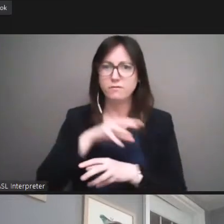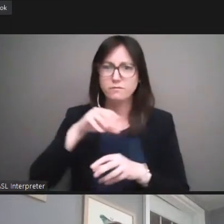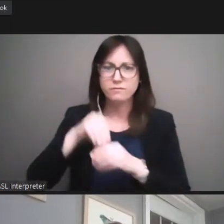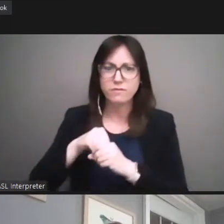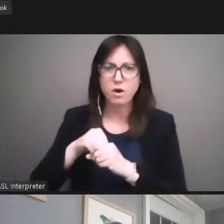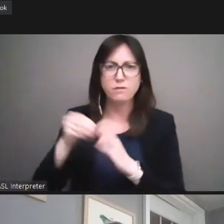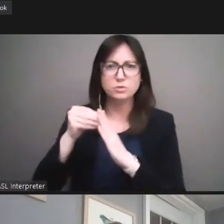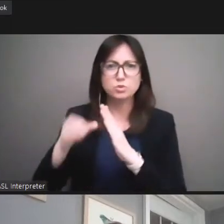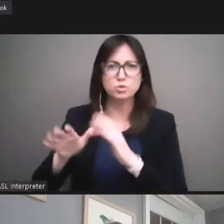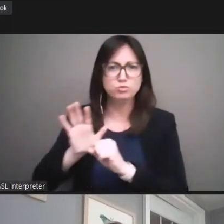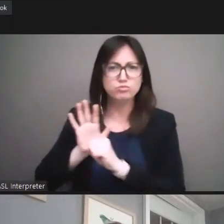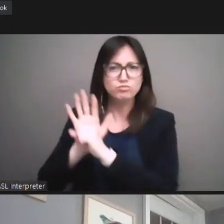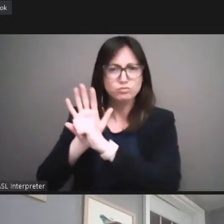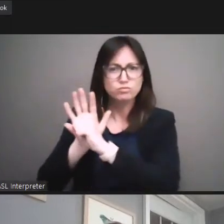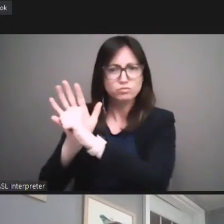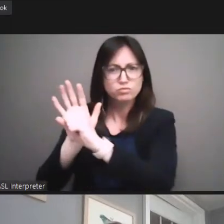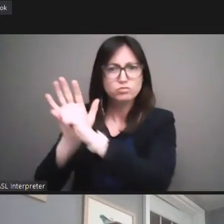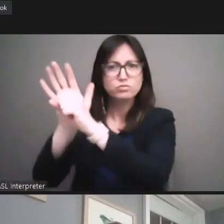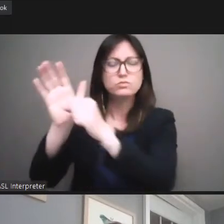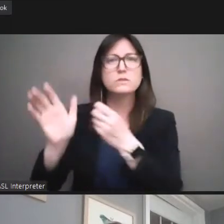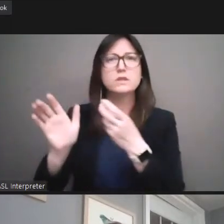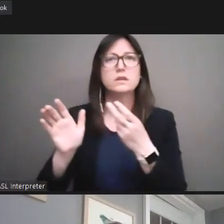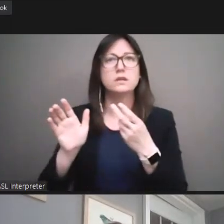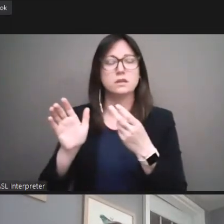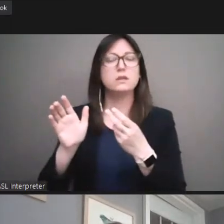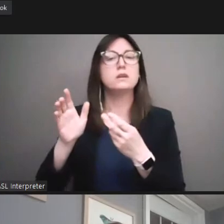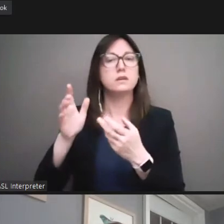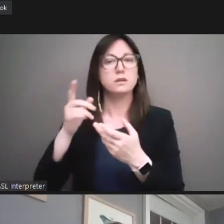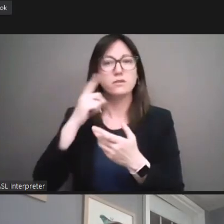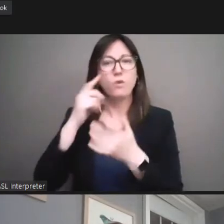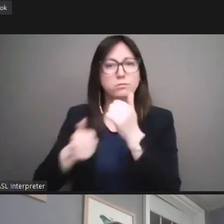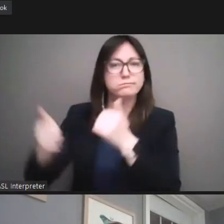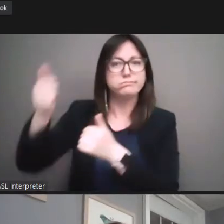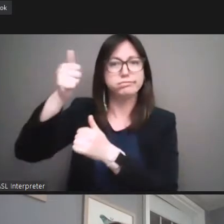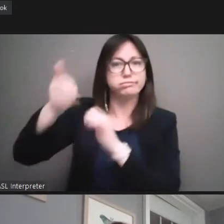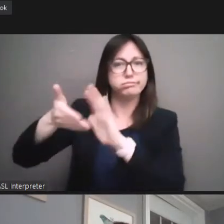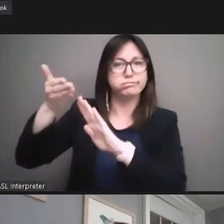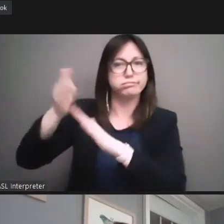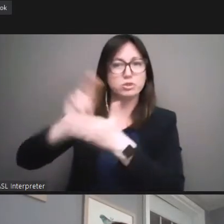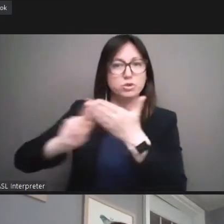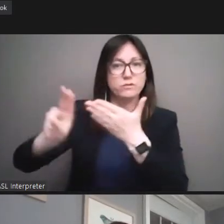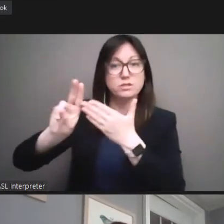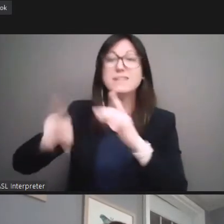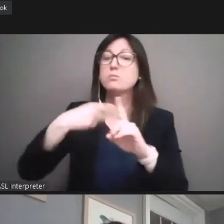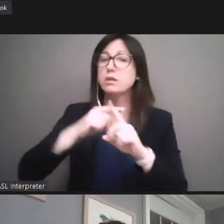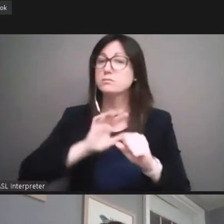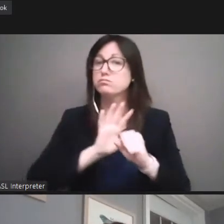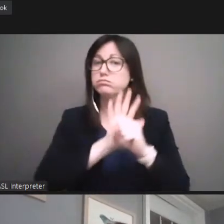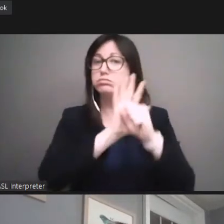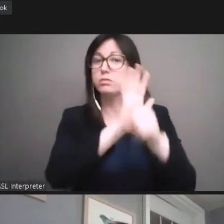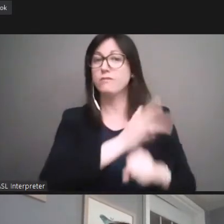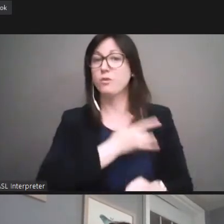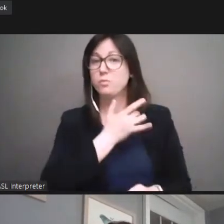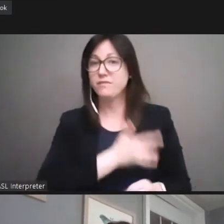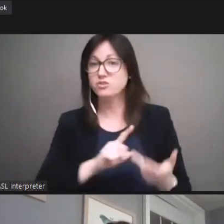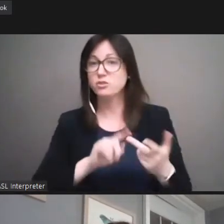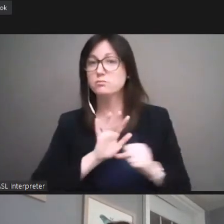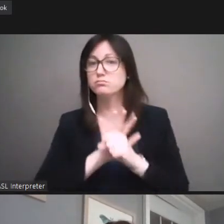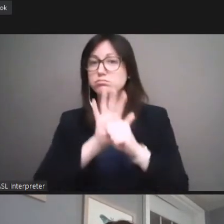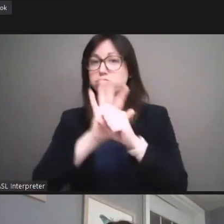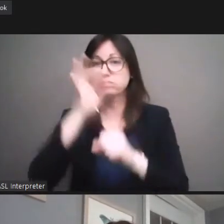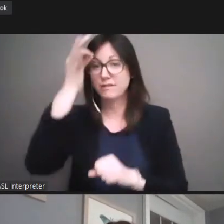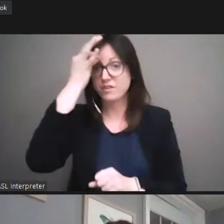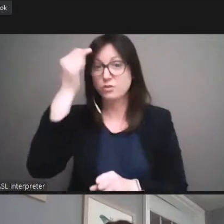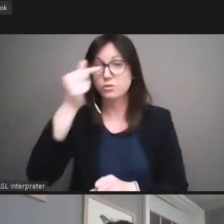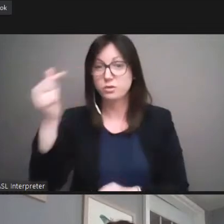student advocacy to the senior administration, but also provincially and federally. And